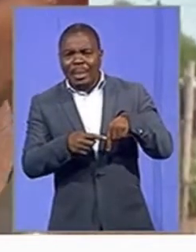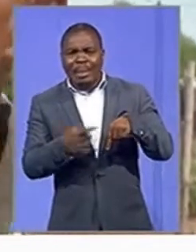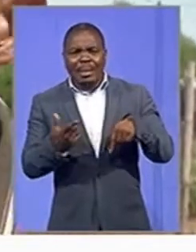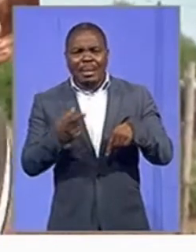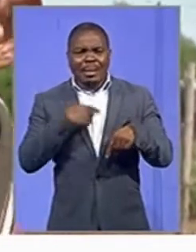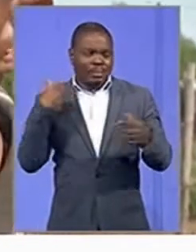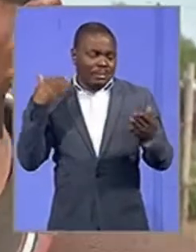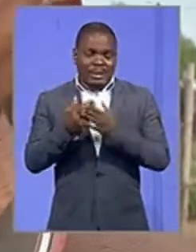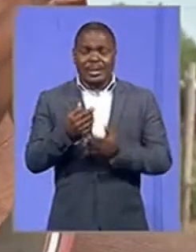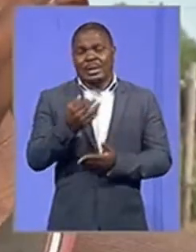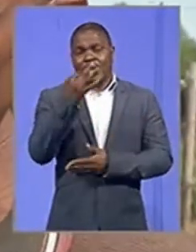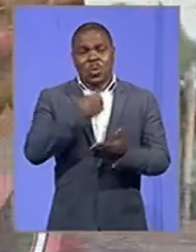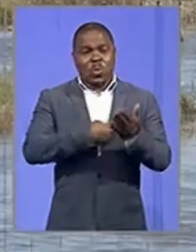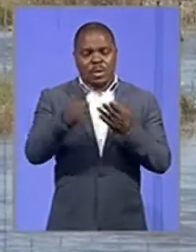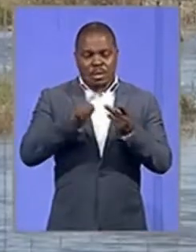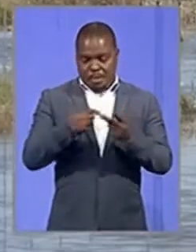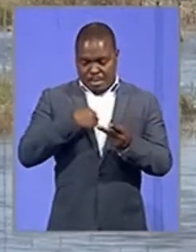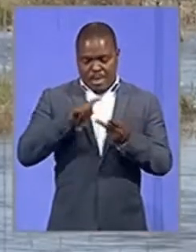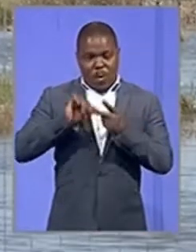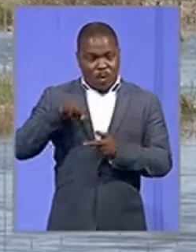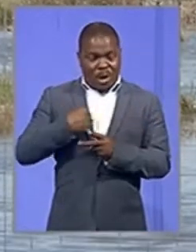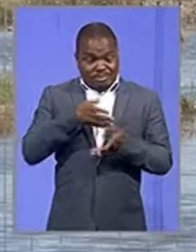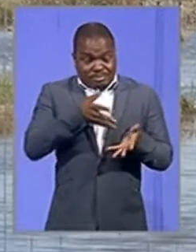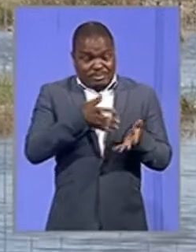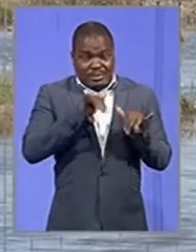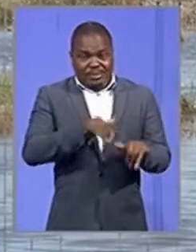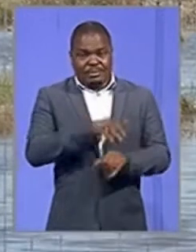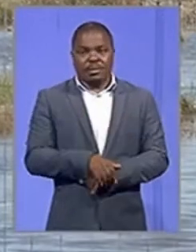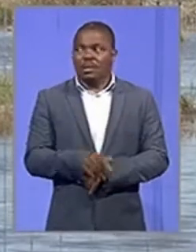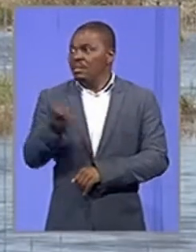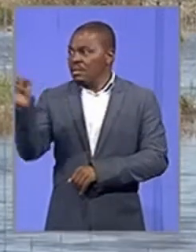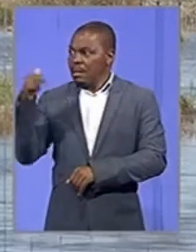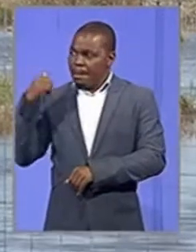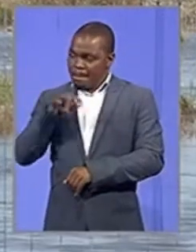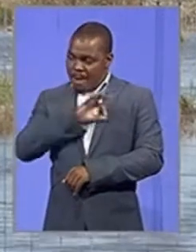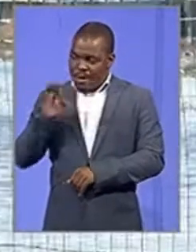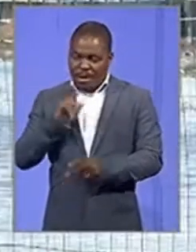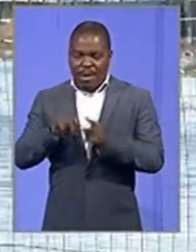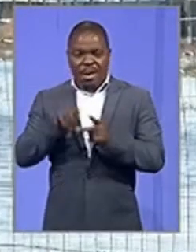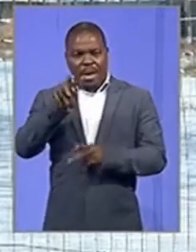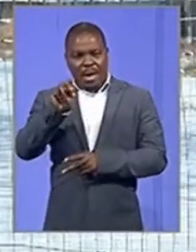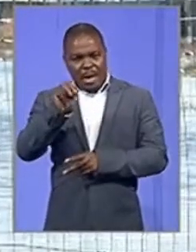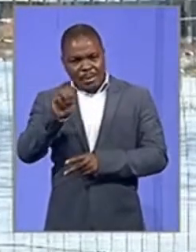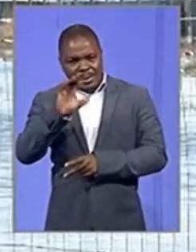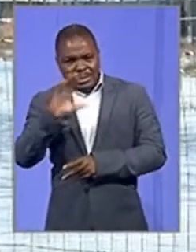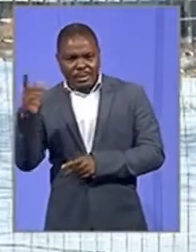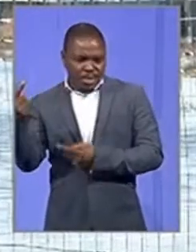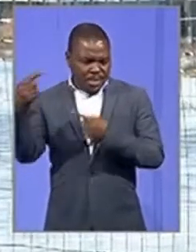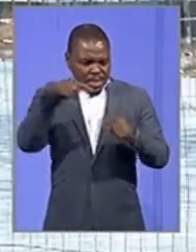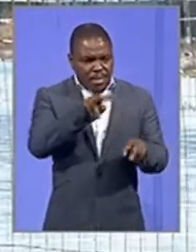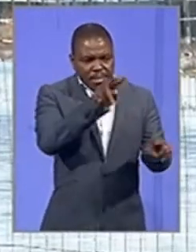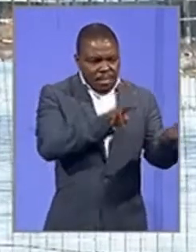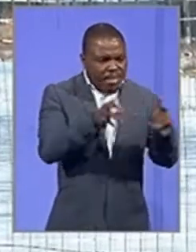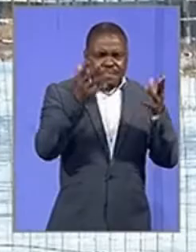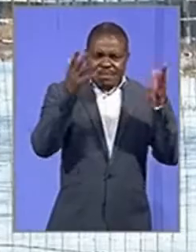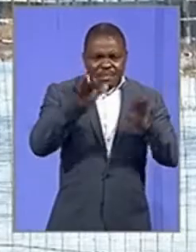last 3 weeks with my wife inside my place. So they came through, they looked at it, the mayor was here, the MECs was here, they had a look at it, the whole